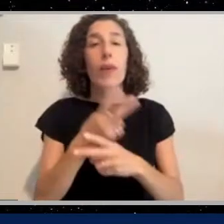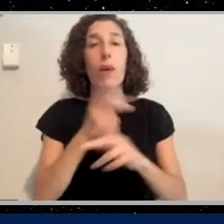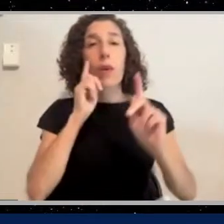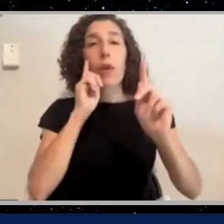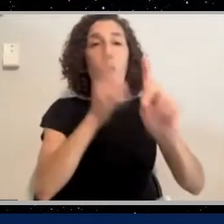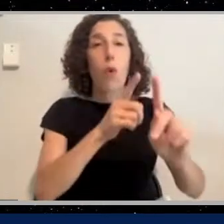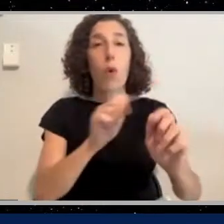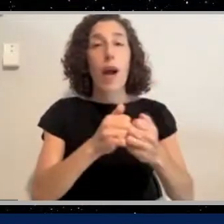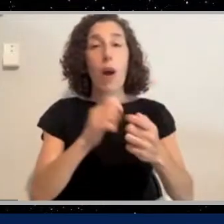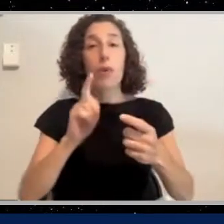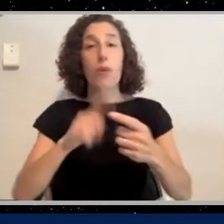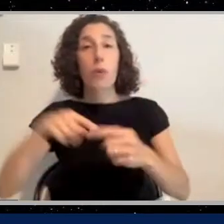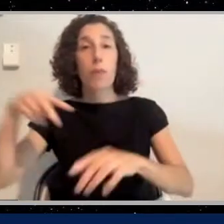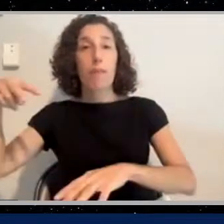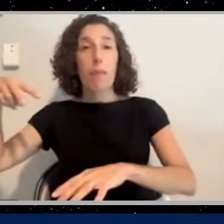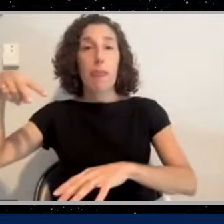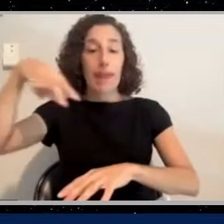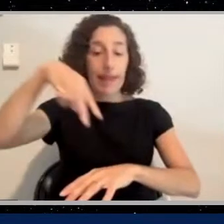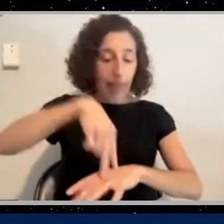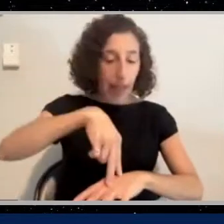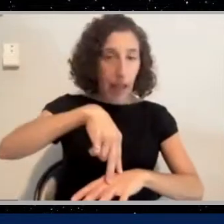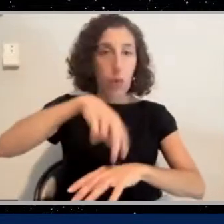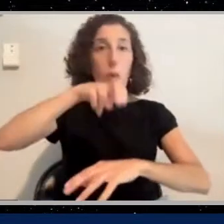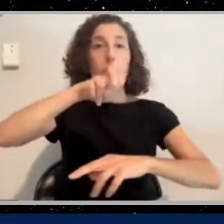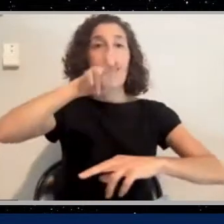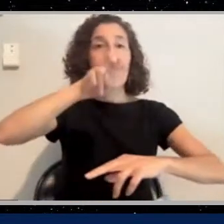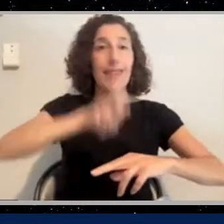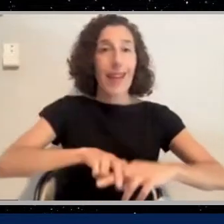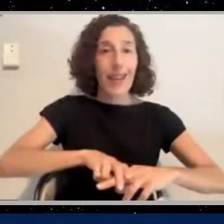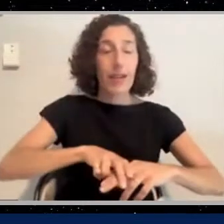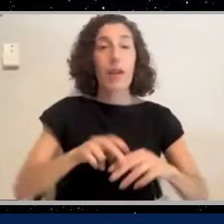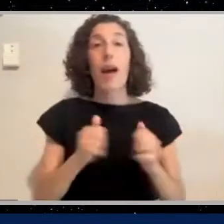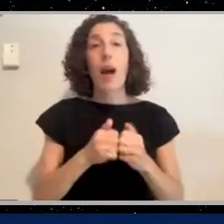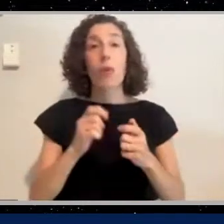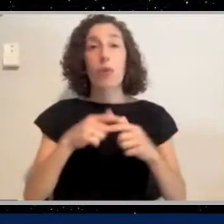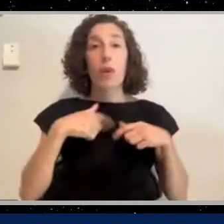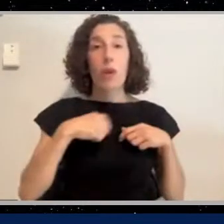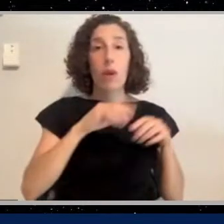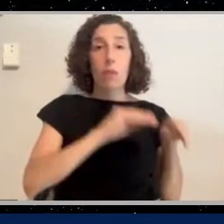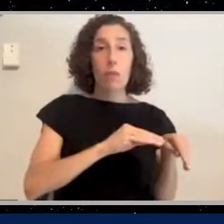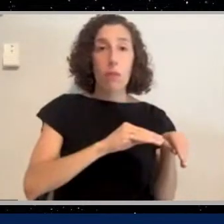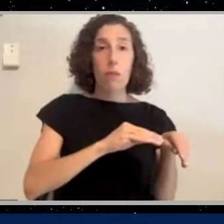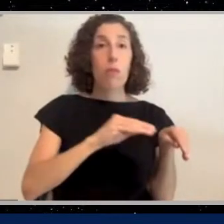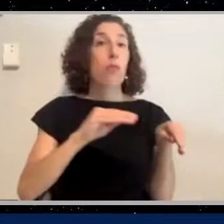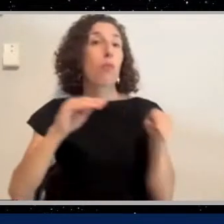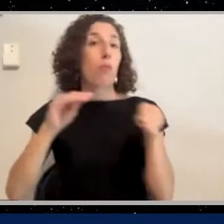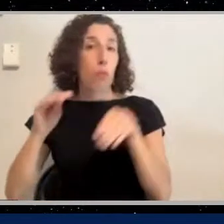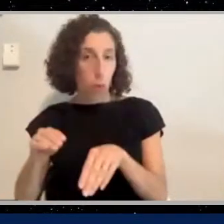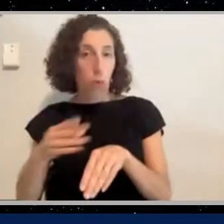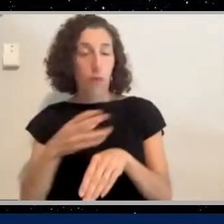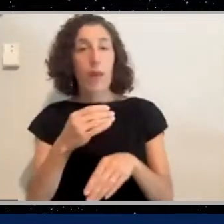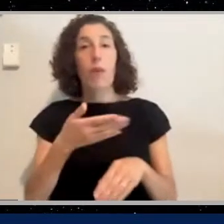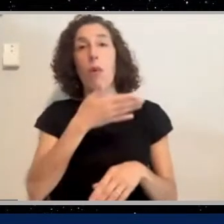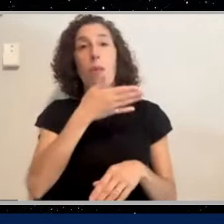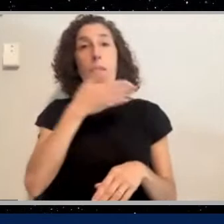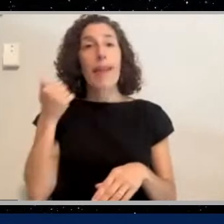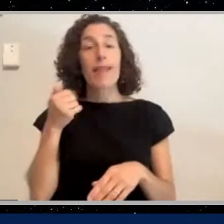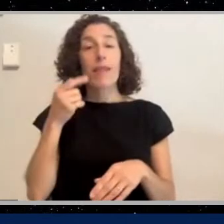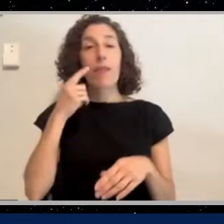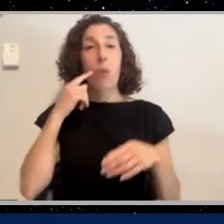traveling, moving point to point, and then what is the best position for my legs and what's the easiest way to manipulate